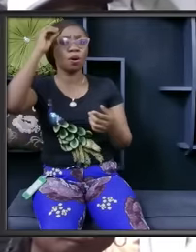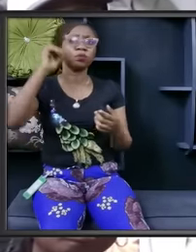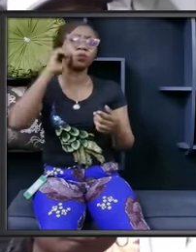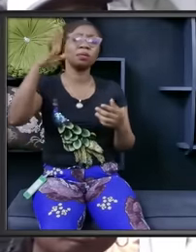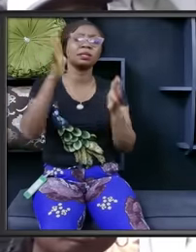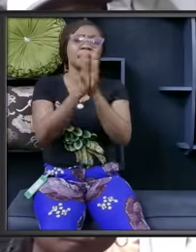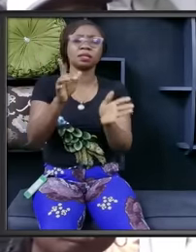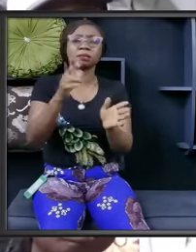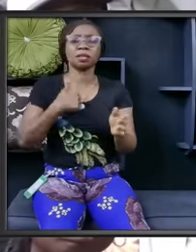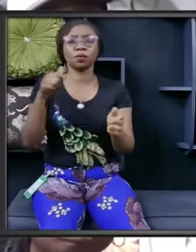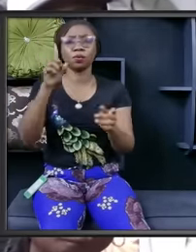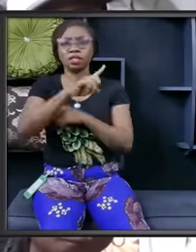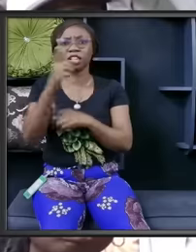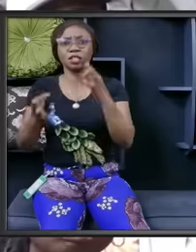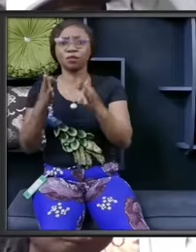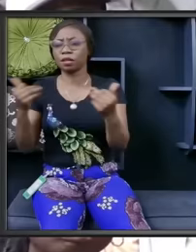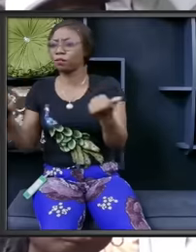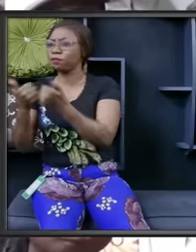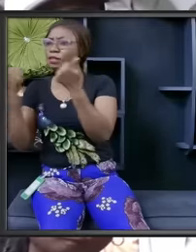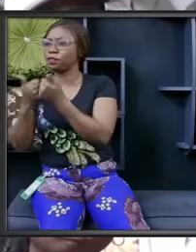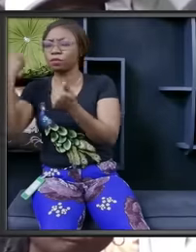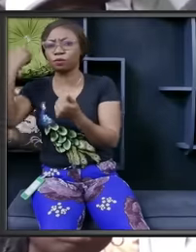fight for Sunday in